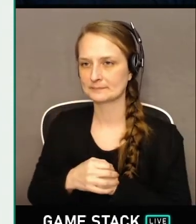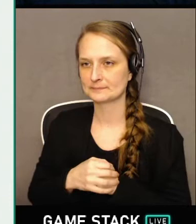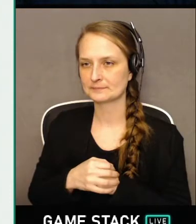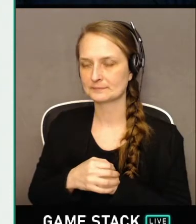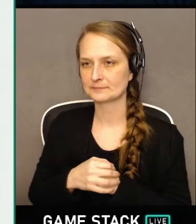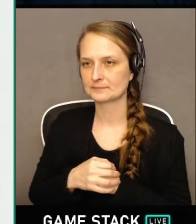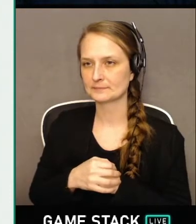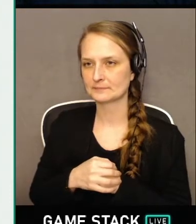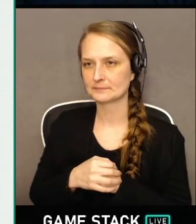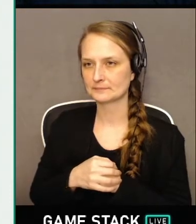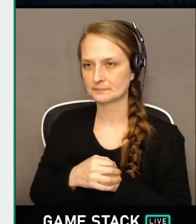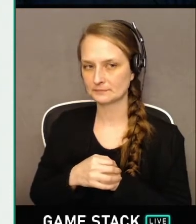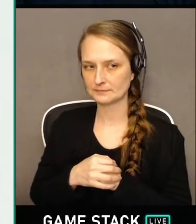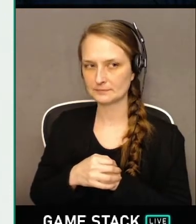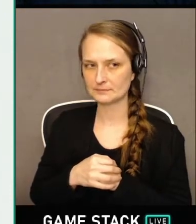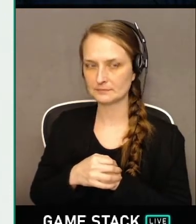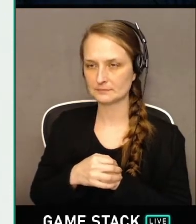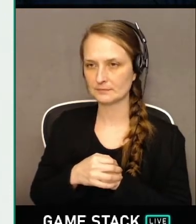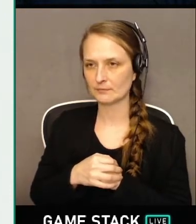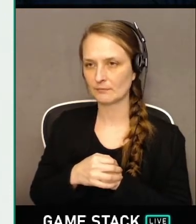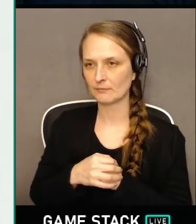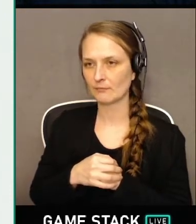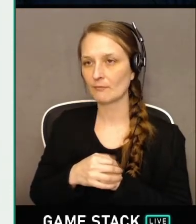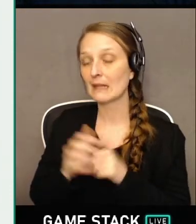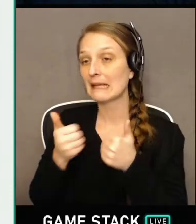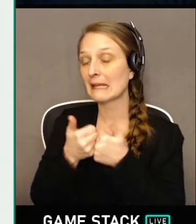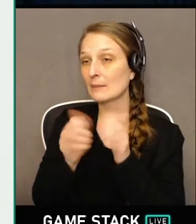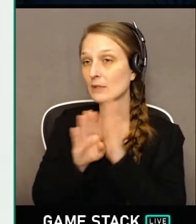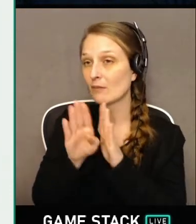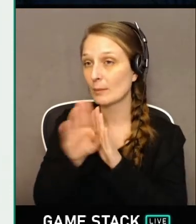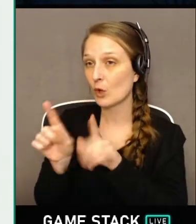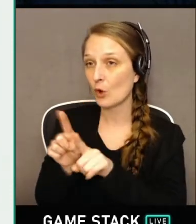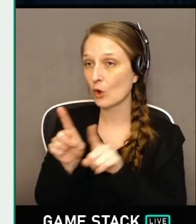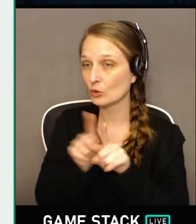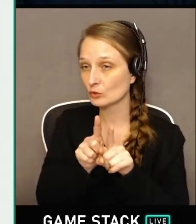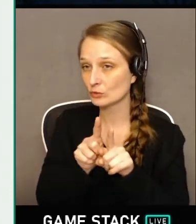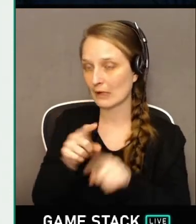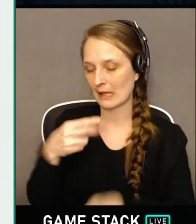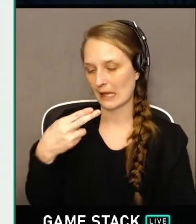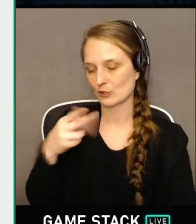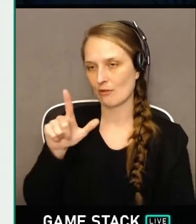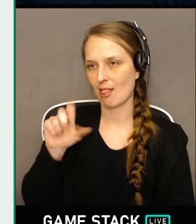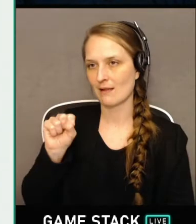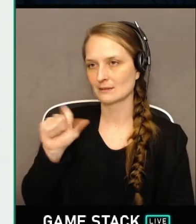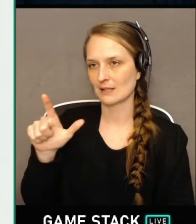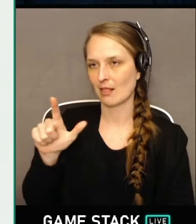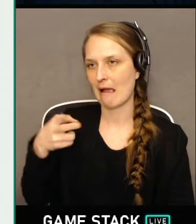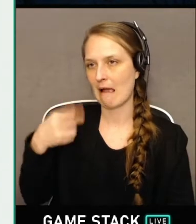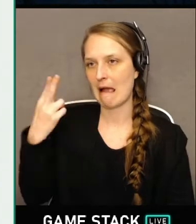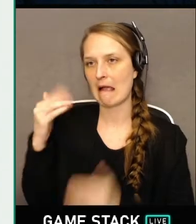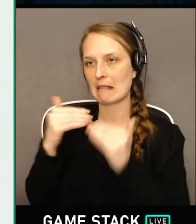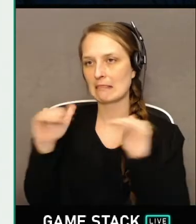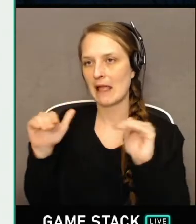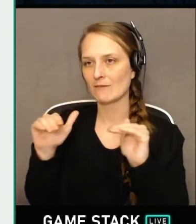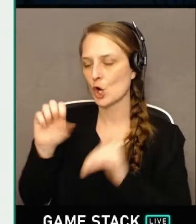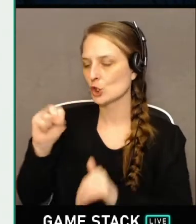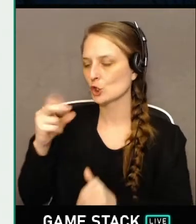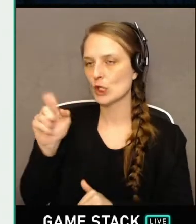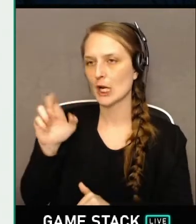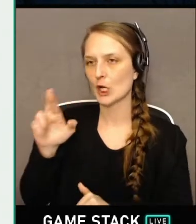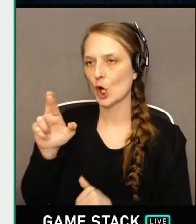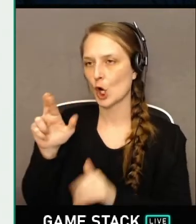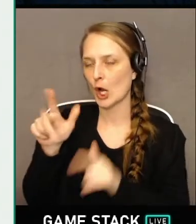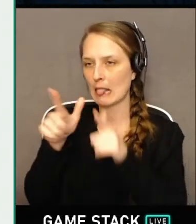Besides the D3D12 runtime, game developers also need HLSL, the high-level shader language, to work with